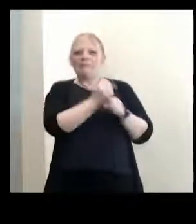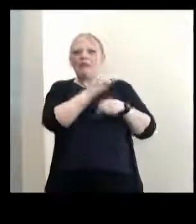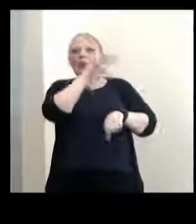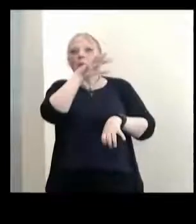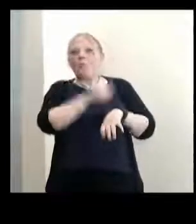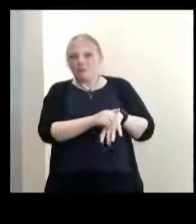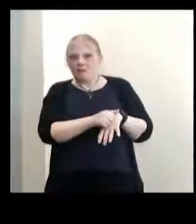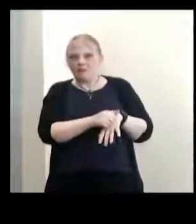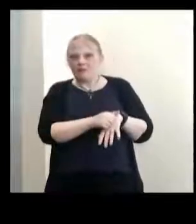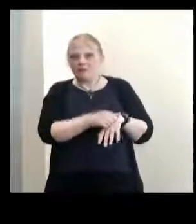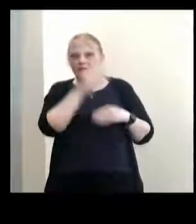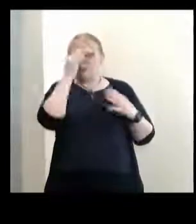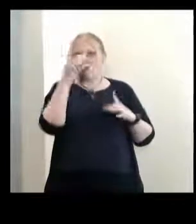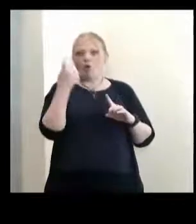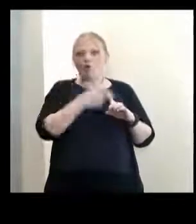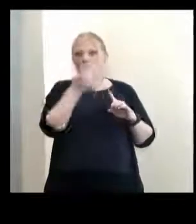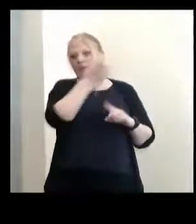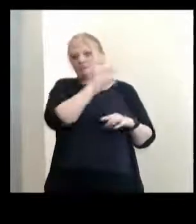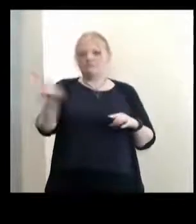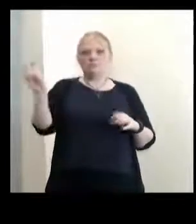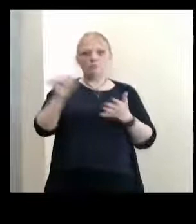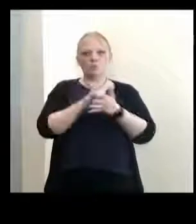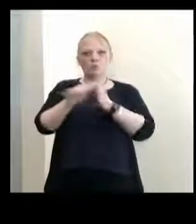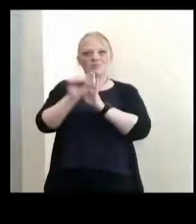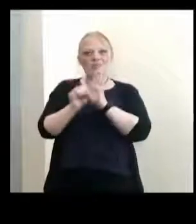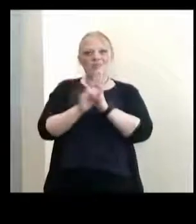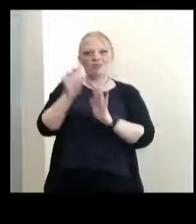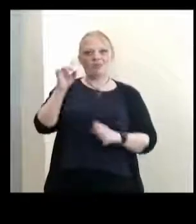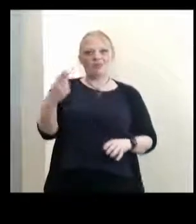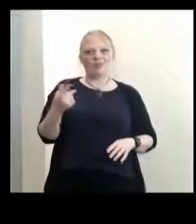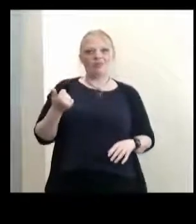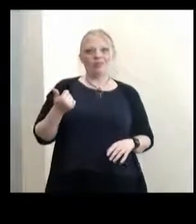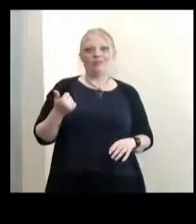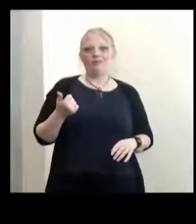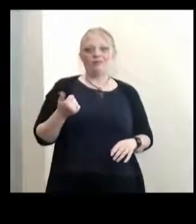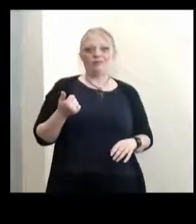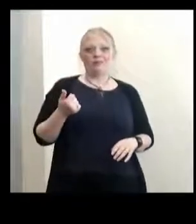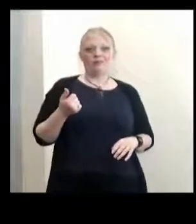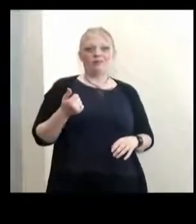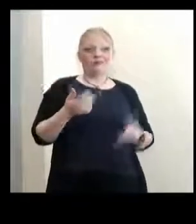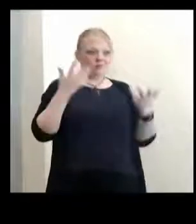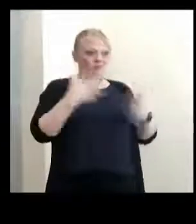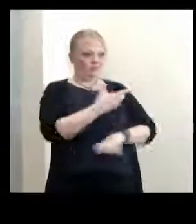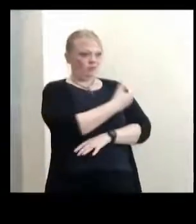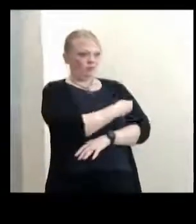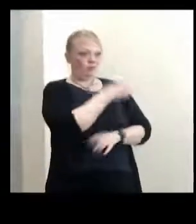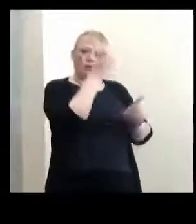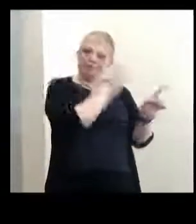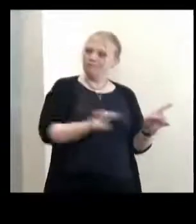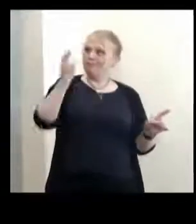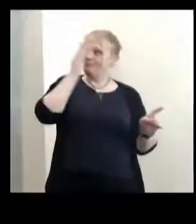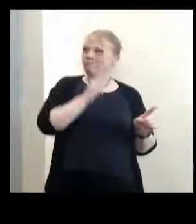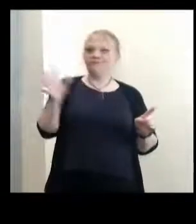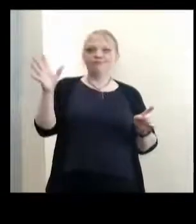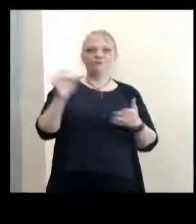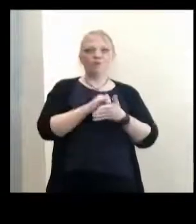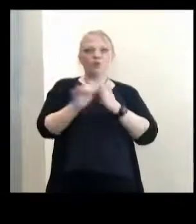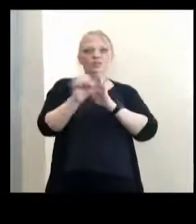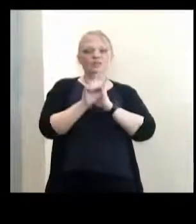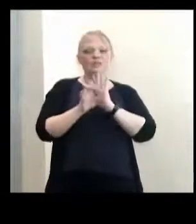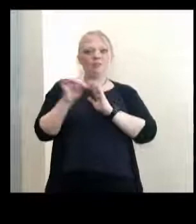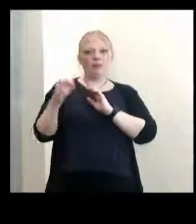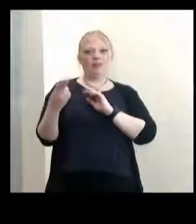that information automatically goes to the New York State Department of Health. And when they get a vaccine dose, that goes automatically to the New York State Department of